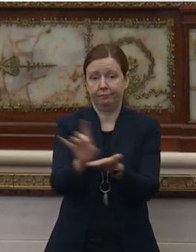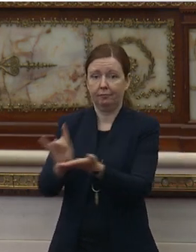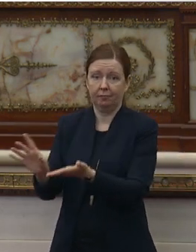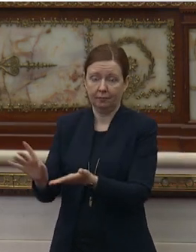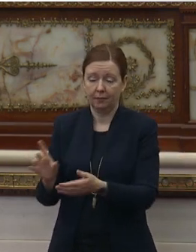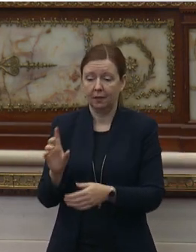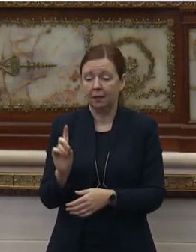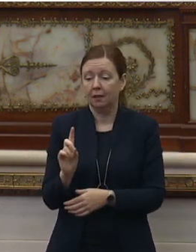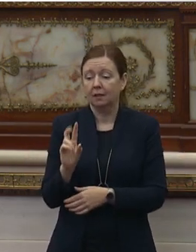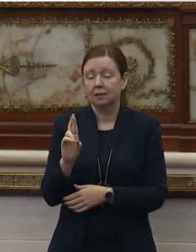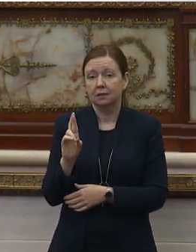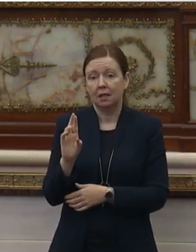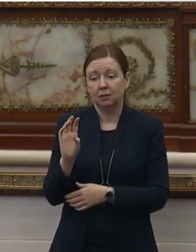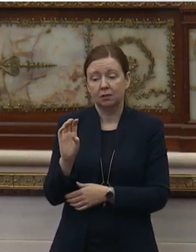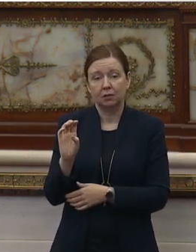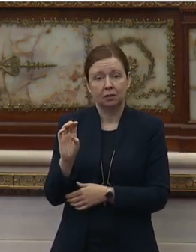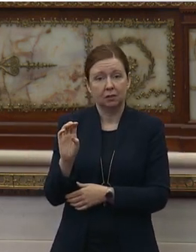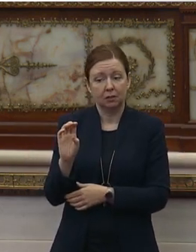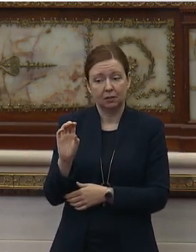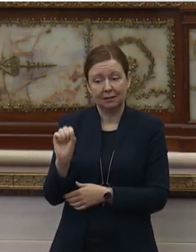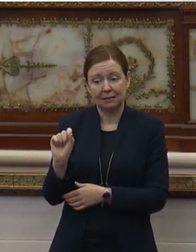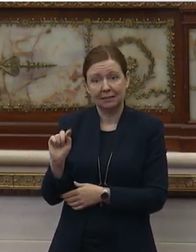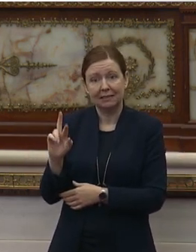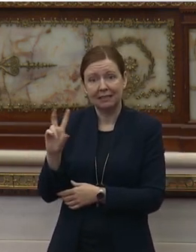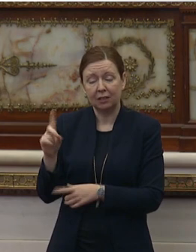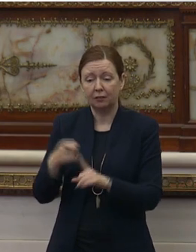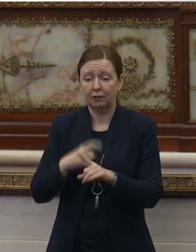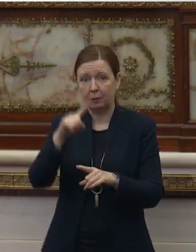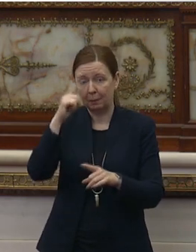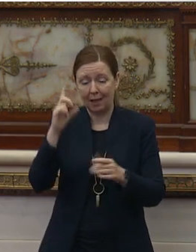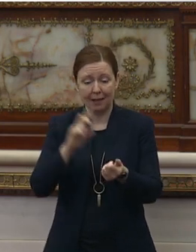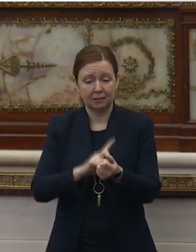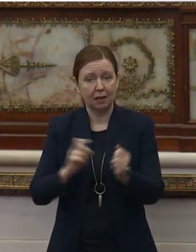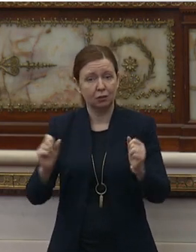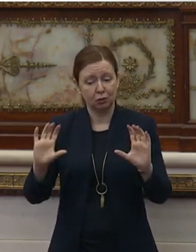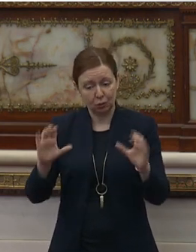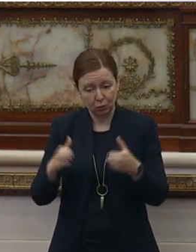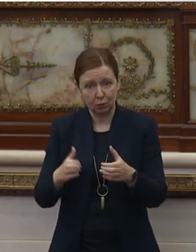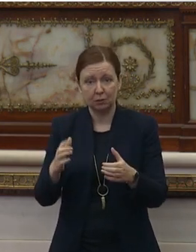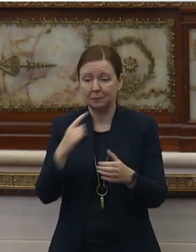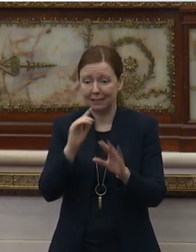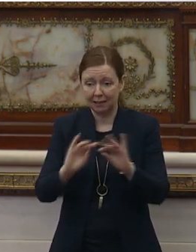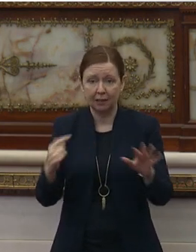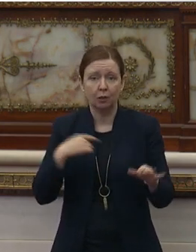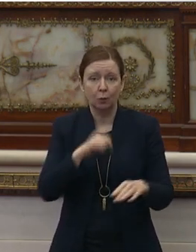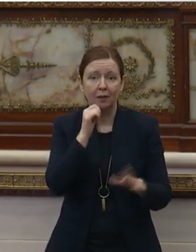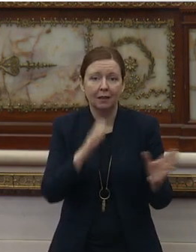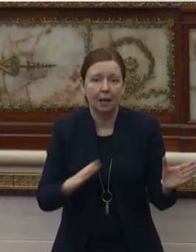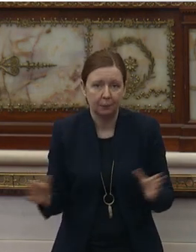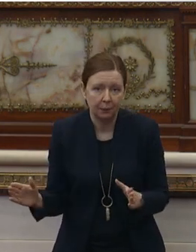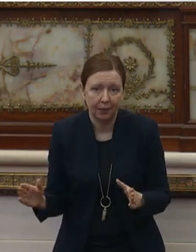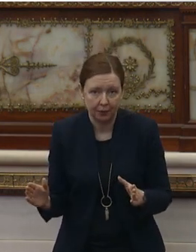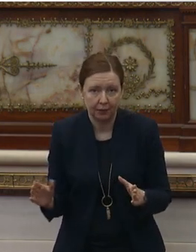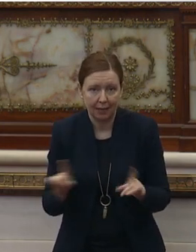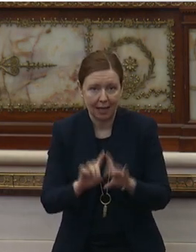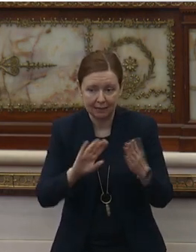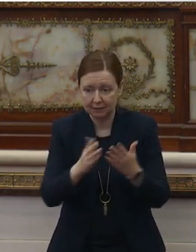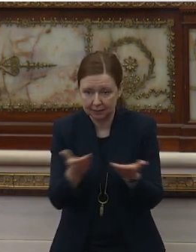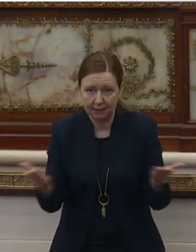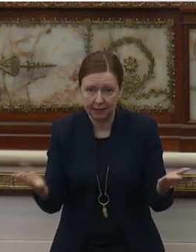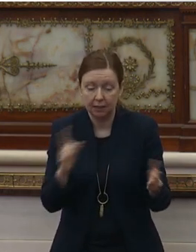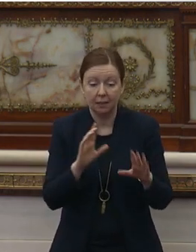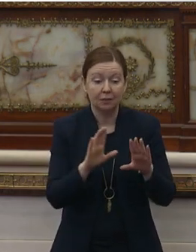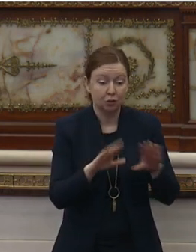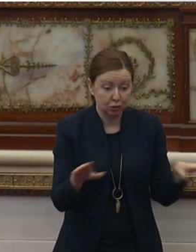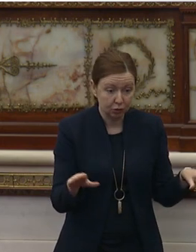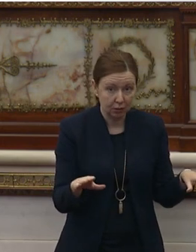Ayla Stanford from the Black Doctors Consortium said it very clearly. We are not prepared as a city. There are children